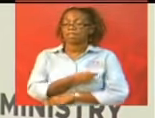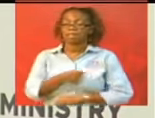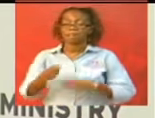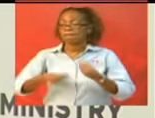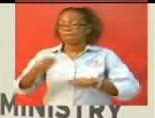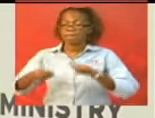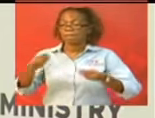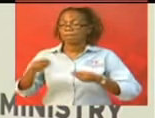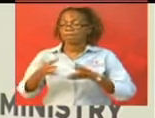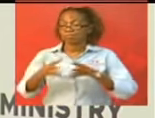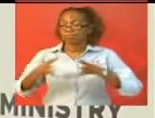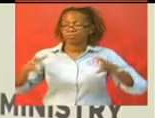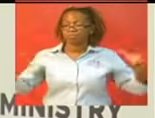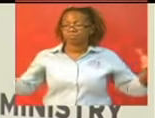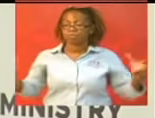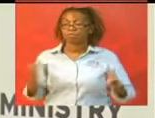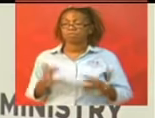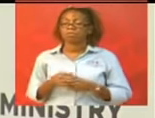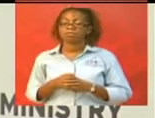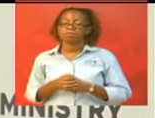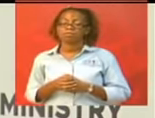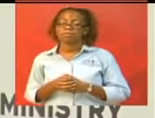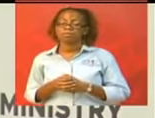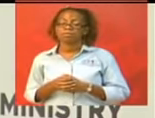far would have been approximately